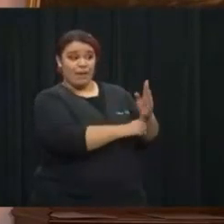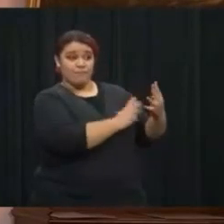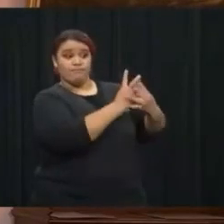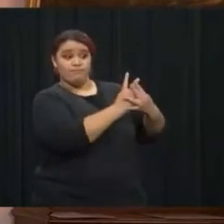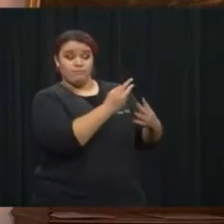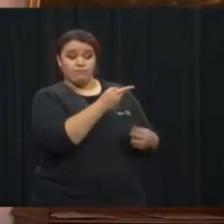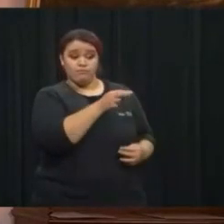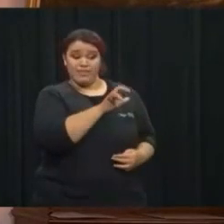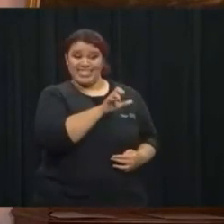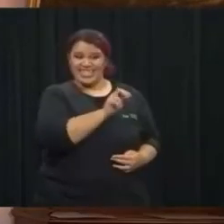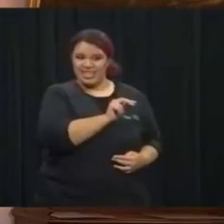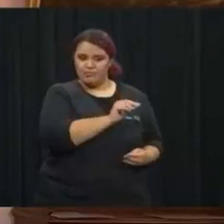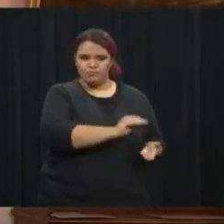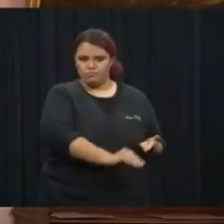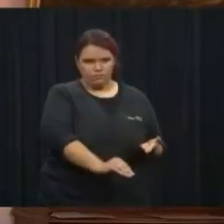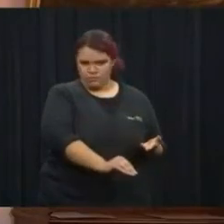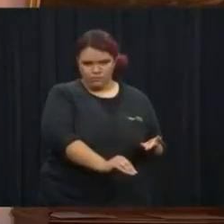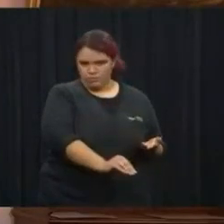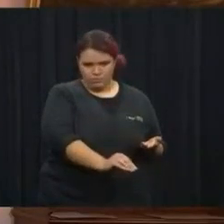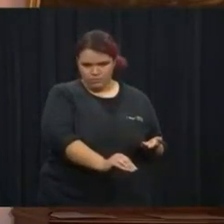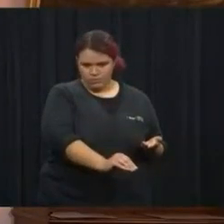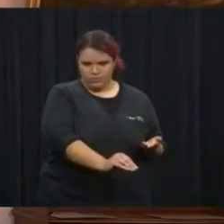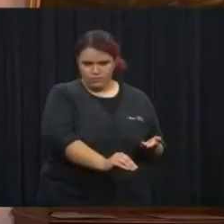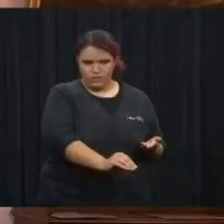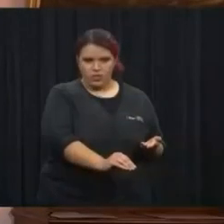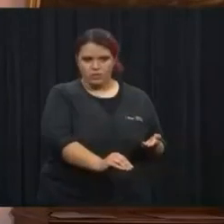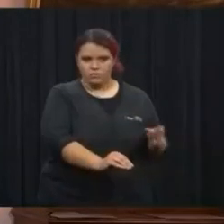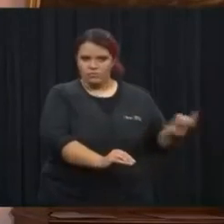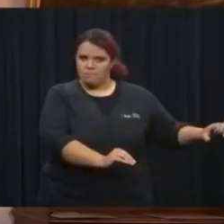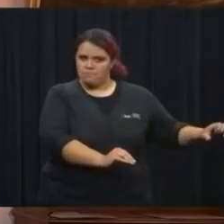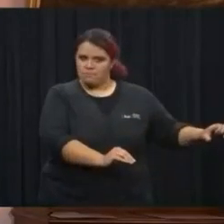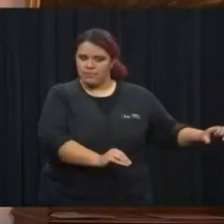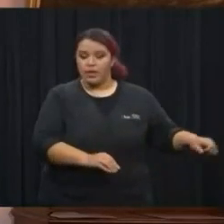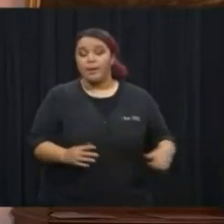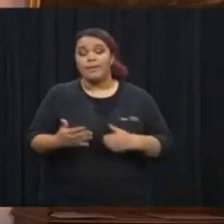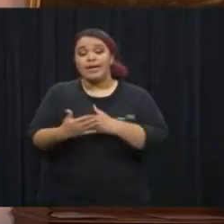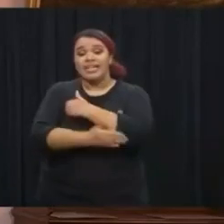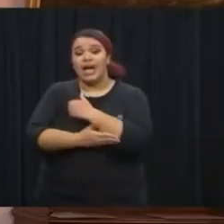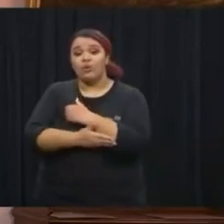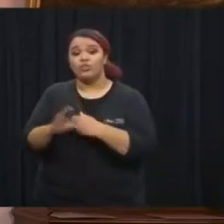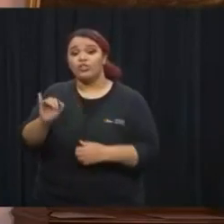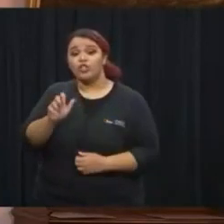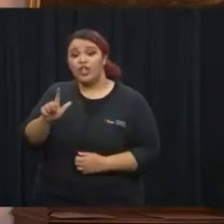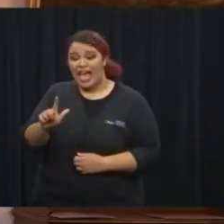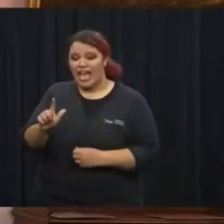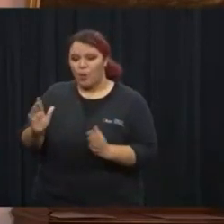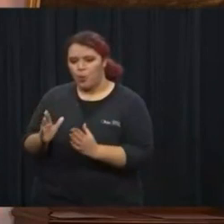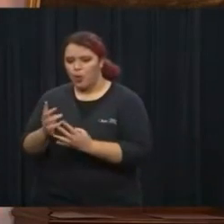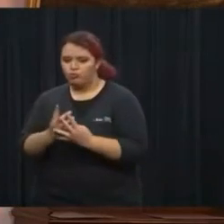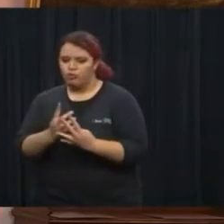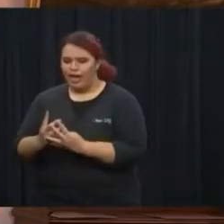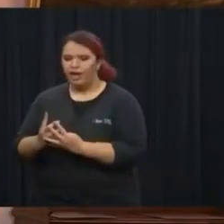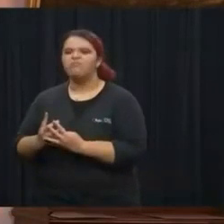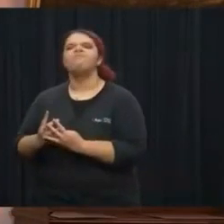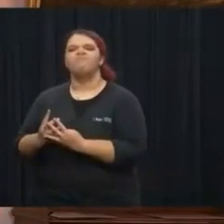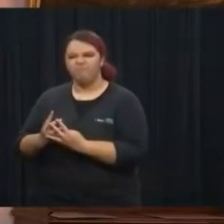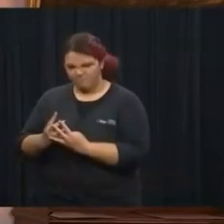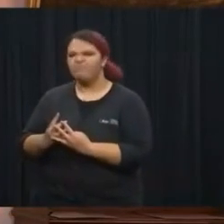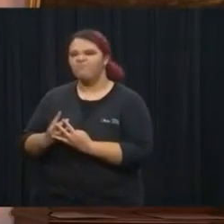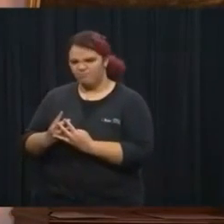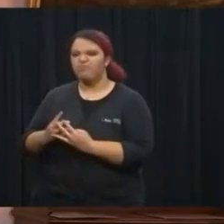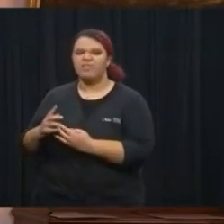Well, we continue to work with our sheriffs on that. We had an order very,